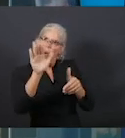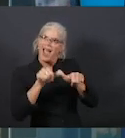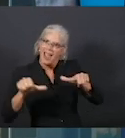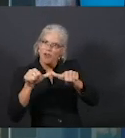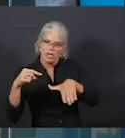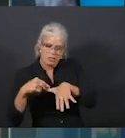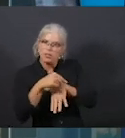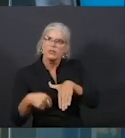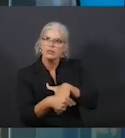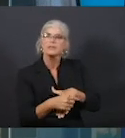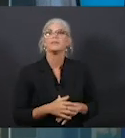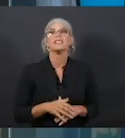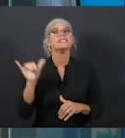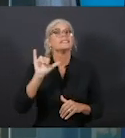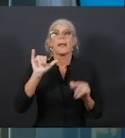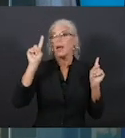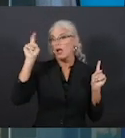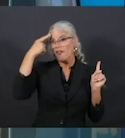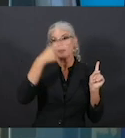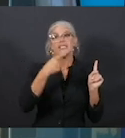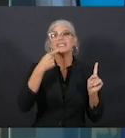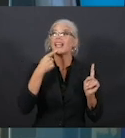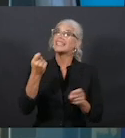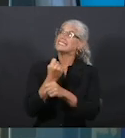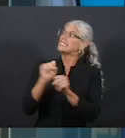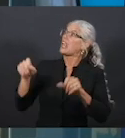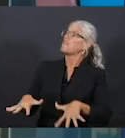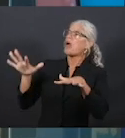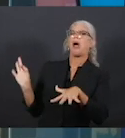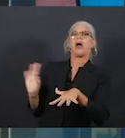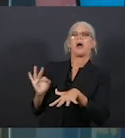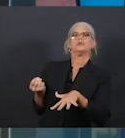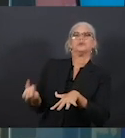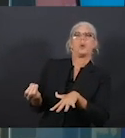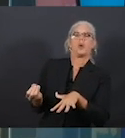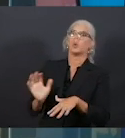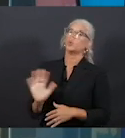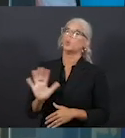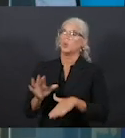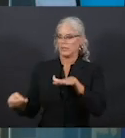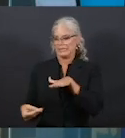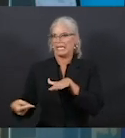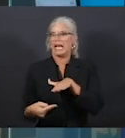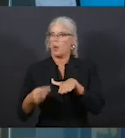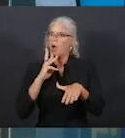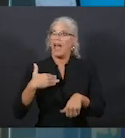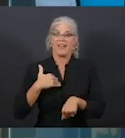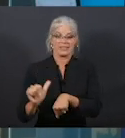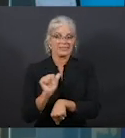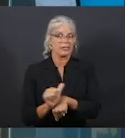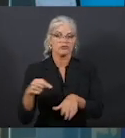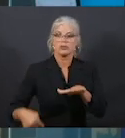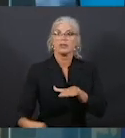it is never safe to be in floodwaters, as there can be many, many hidden hazards. such as the live electrical wires, displaced wild